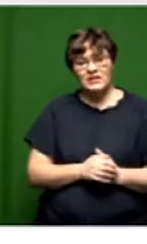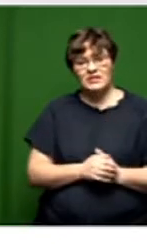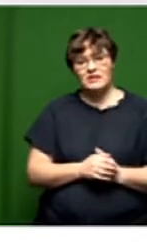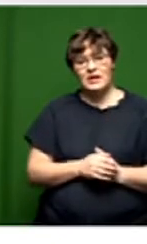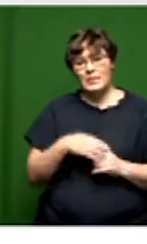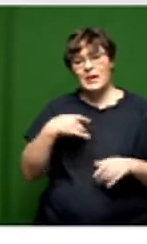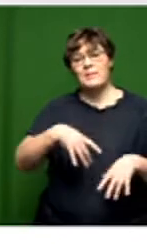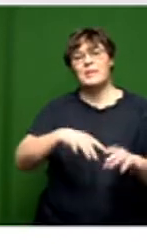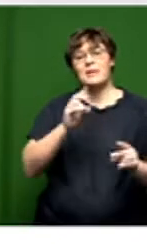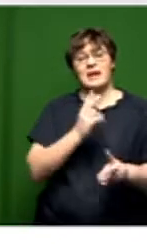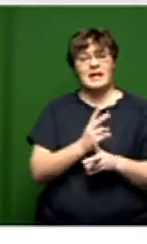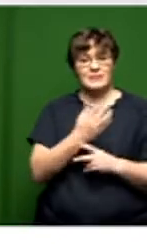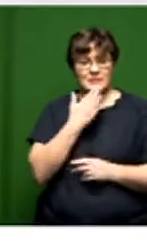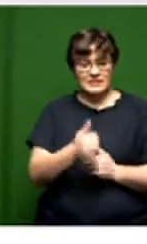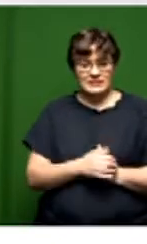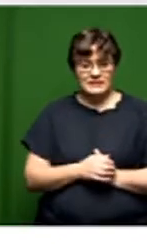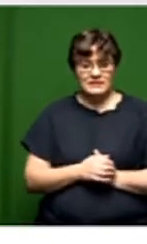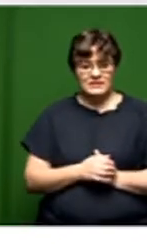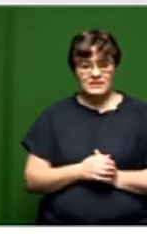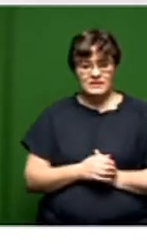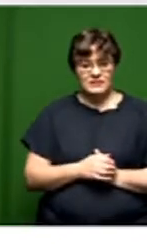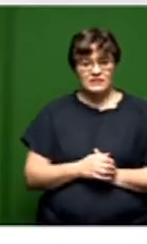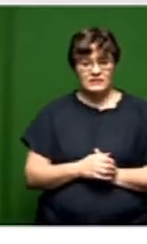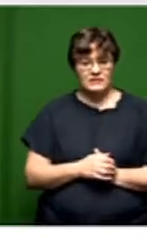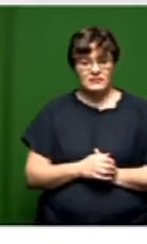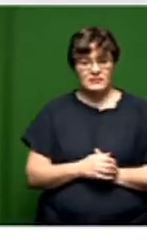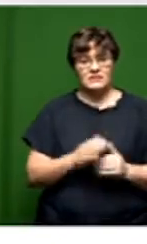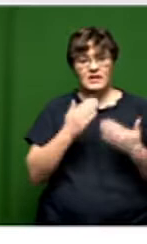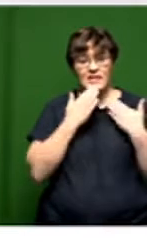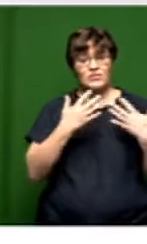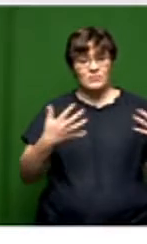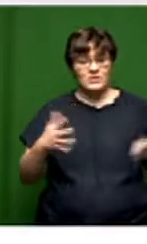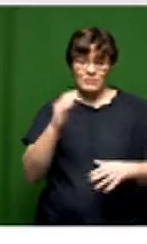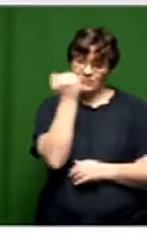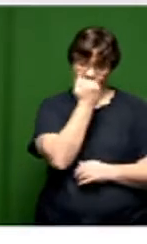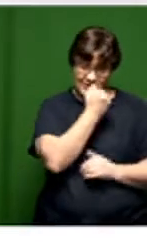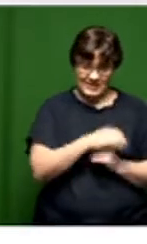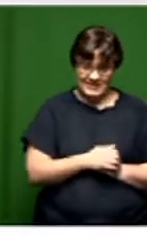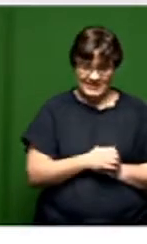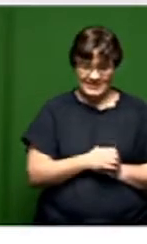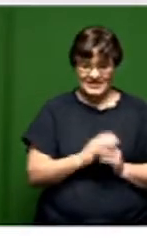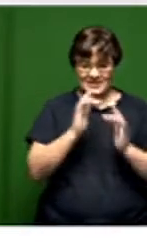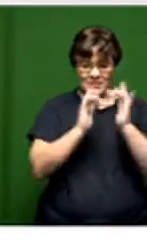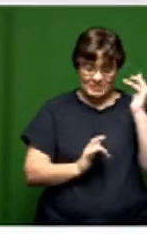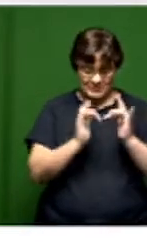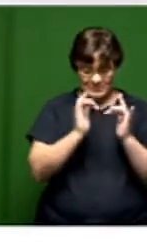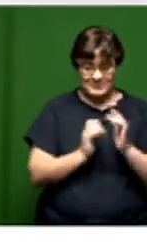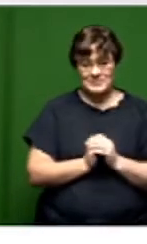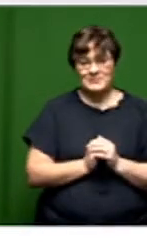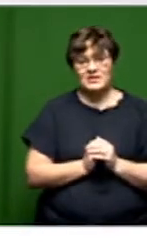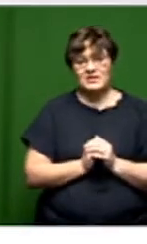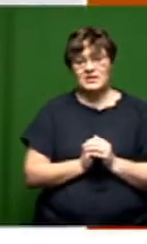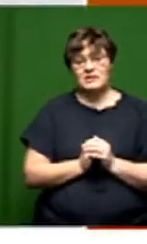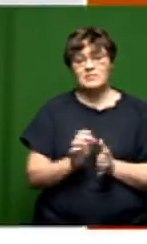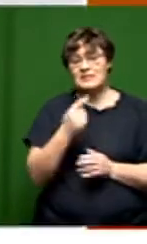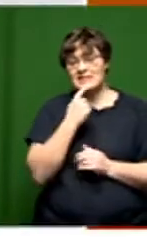could perhaps just pick it up again for us. Thank you so much, and I'm sorry for the drop in the connection.